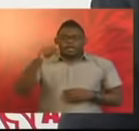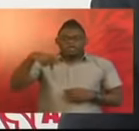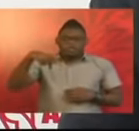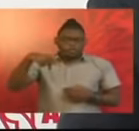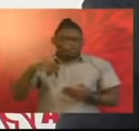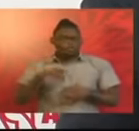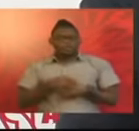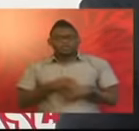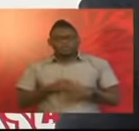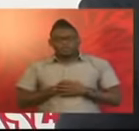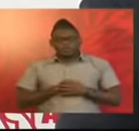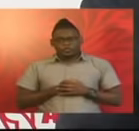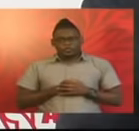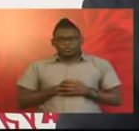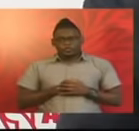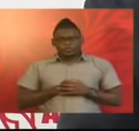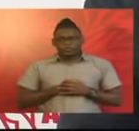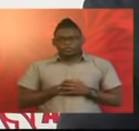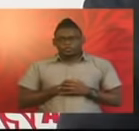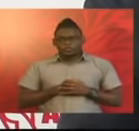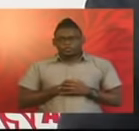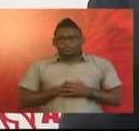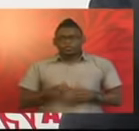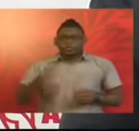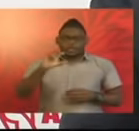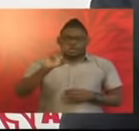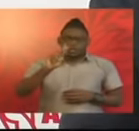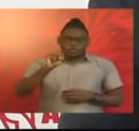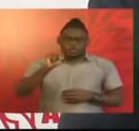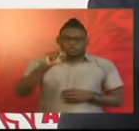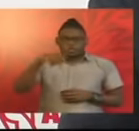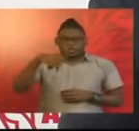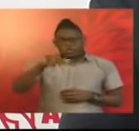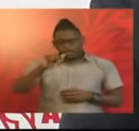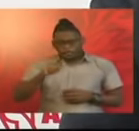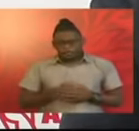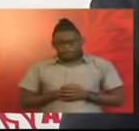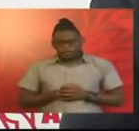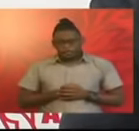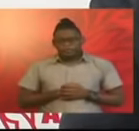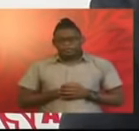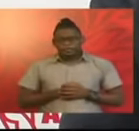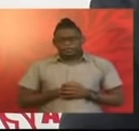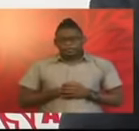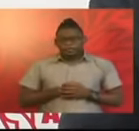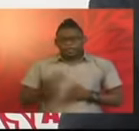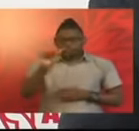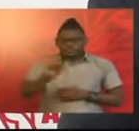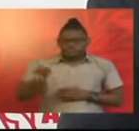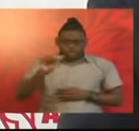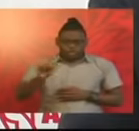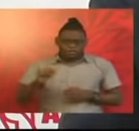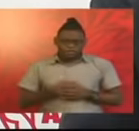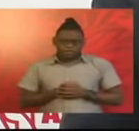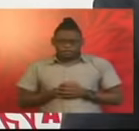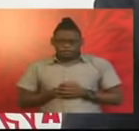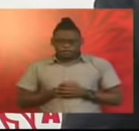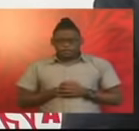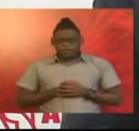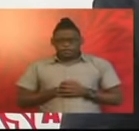Canupia Health Center, St. Helena Health Center, Aruca Health Center, Macoya Health